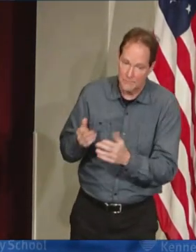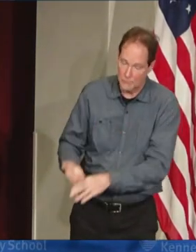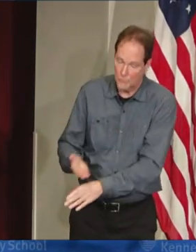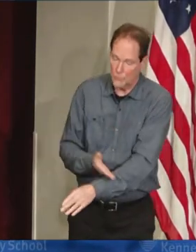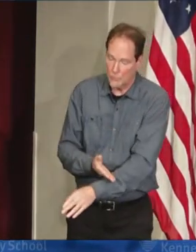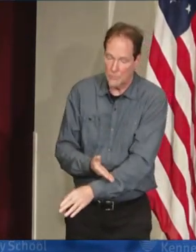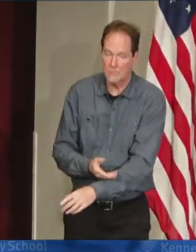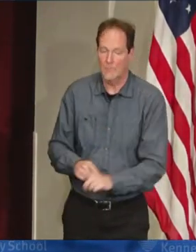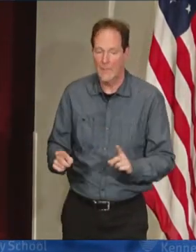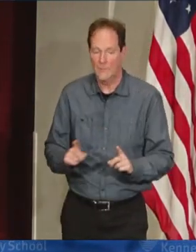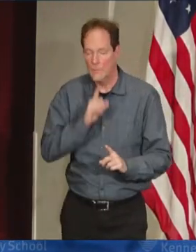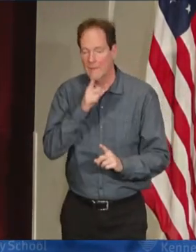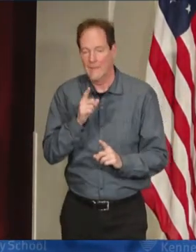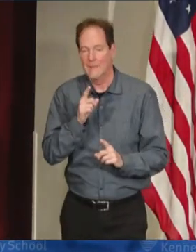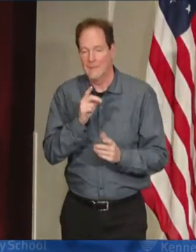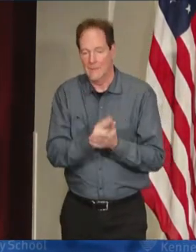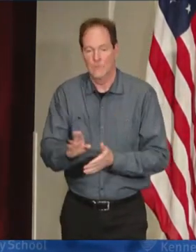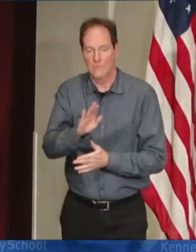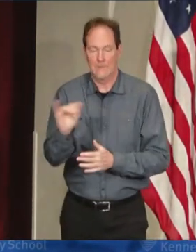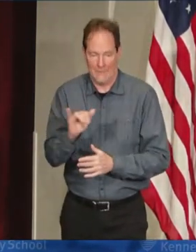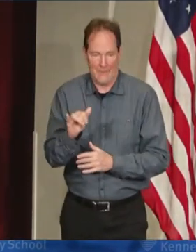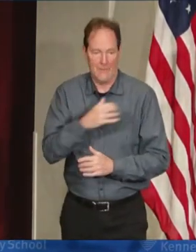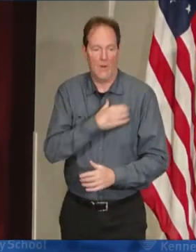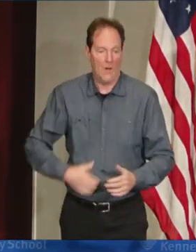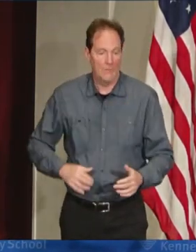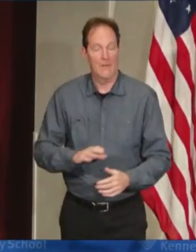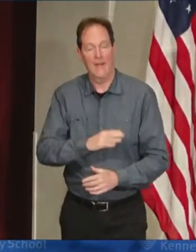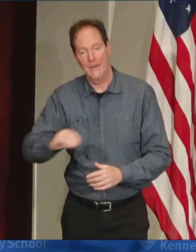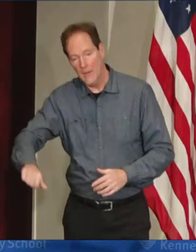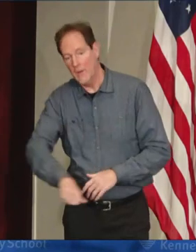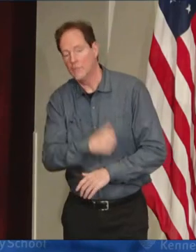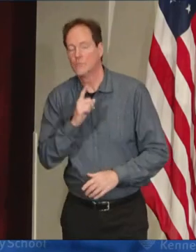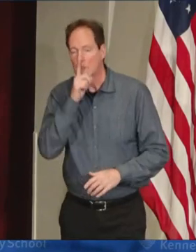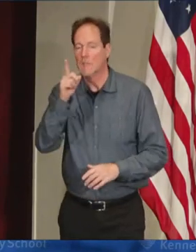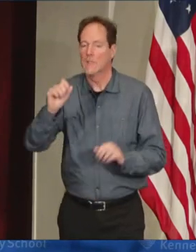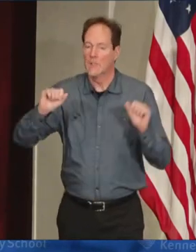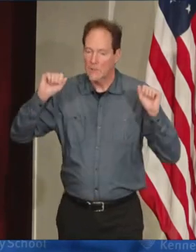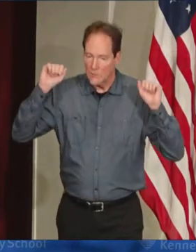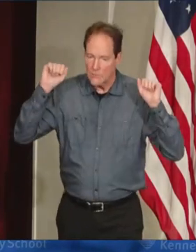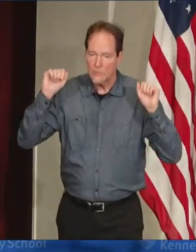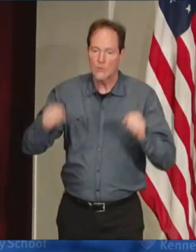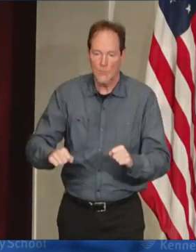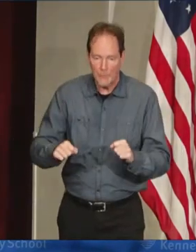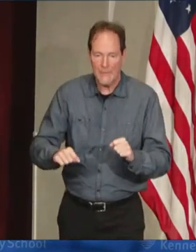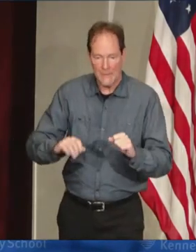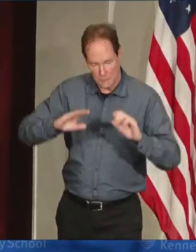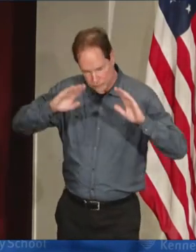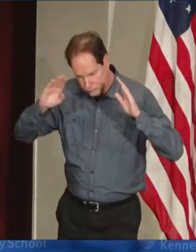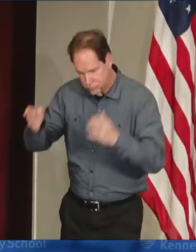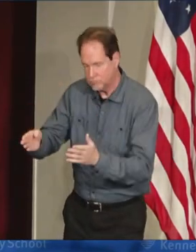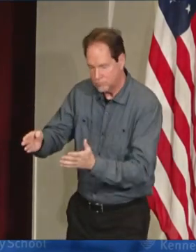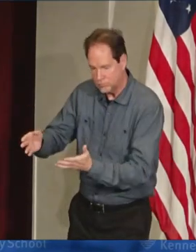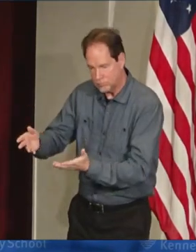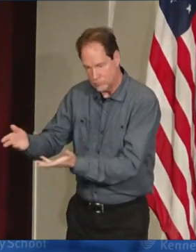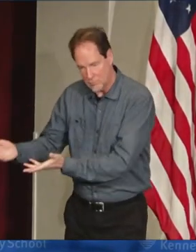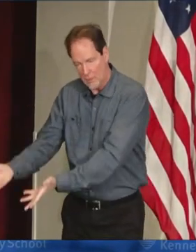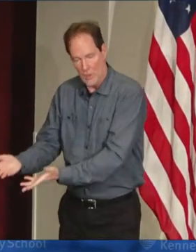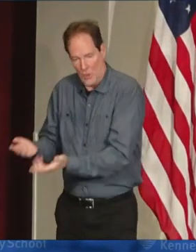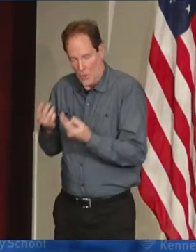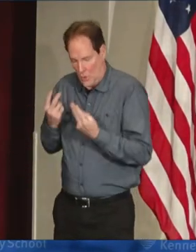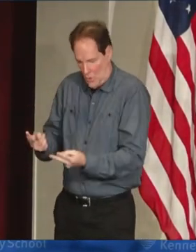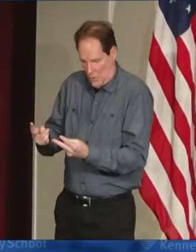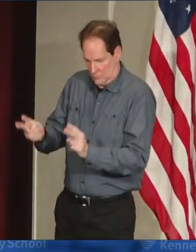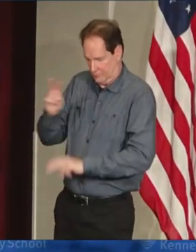really, universities like Harvard and others really could be shouting this out and looking at what needs to be